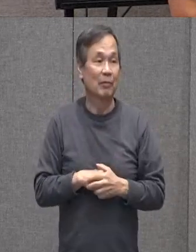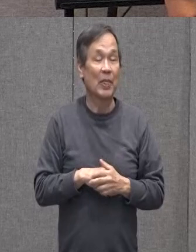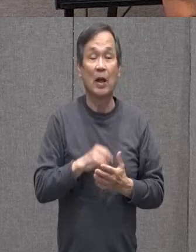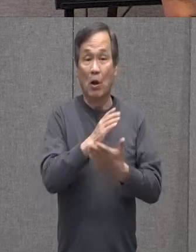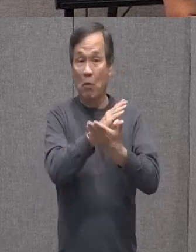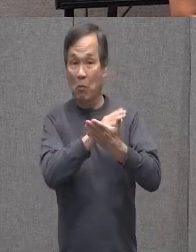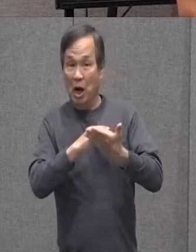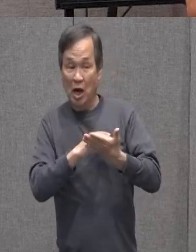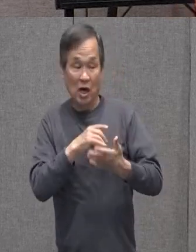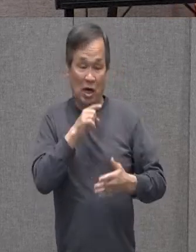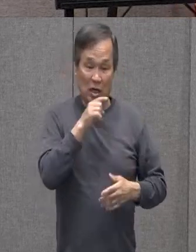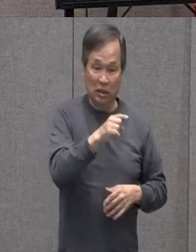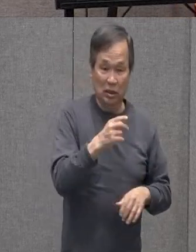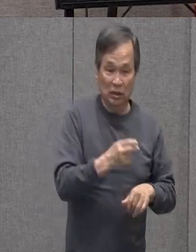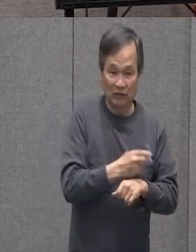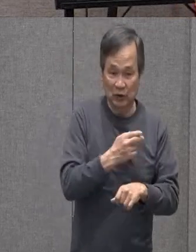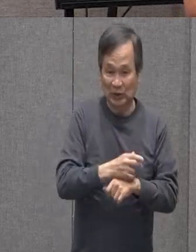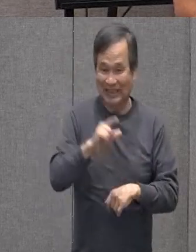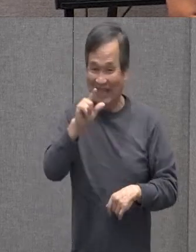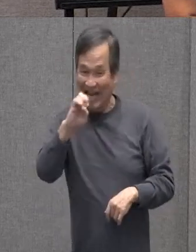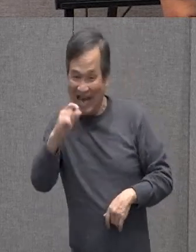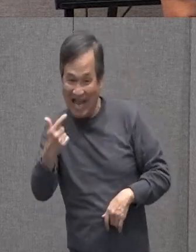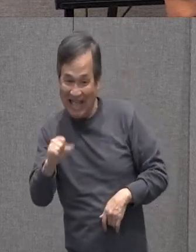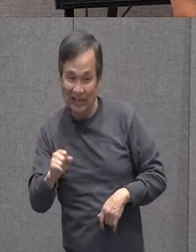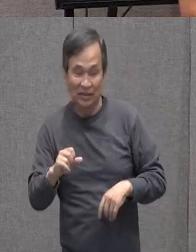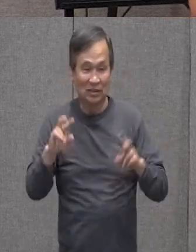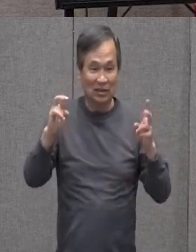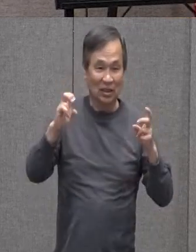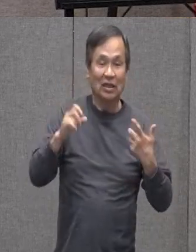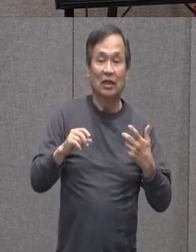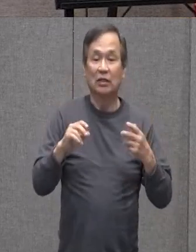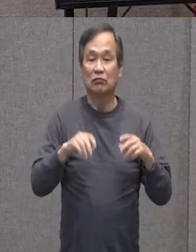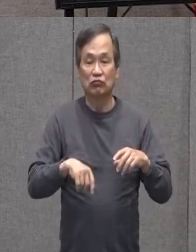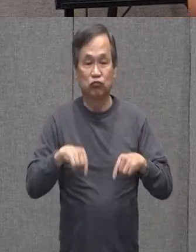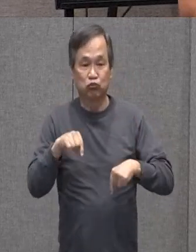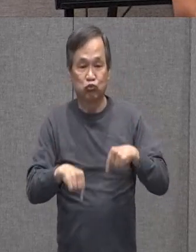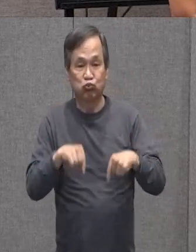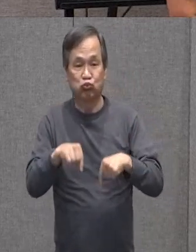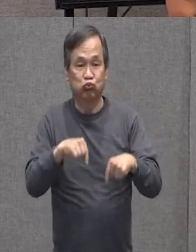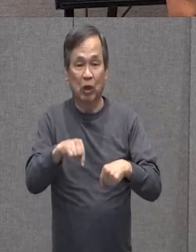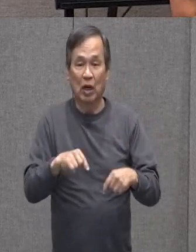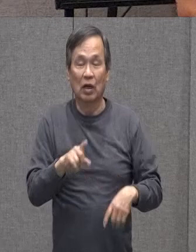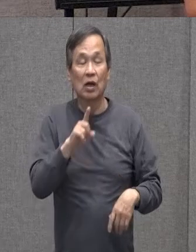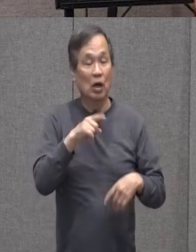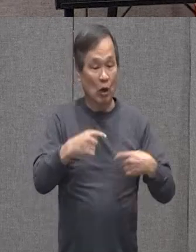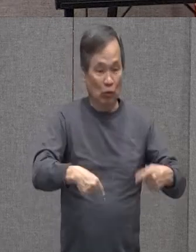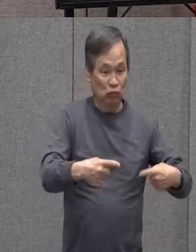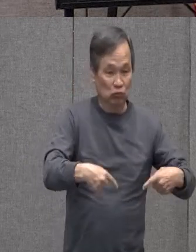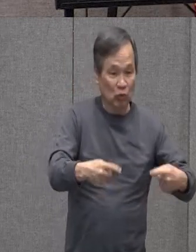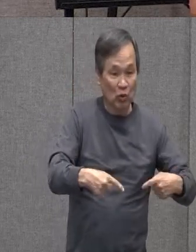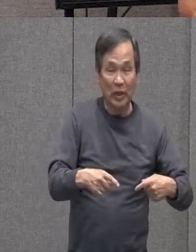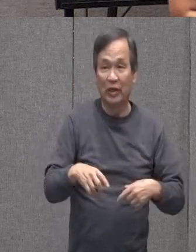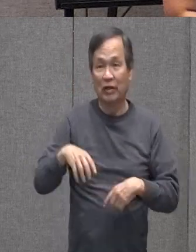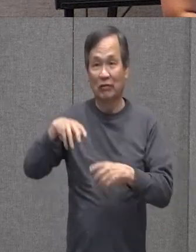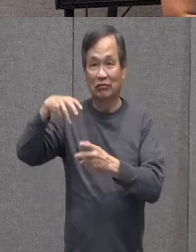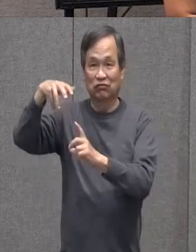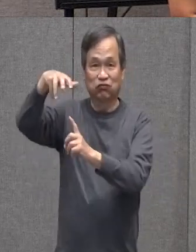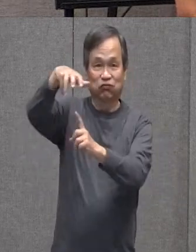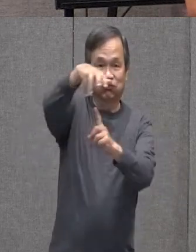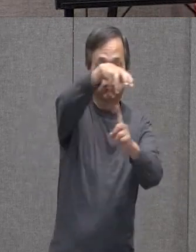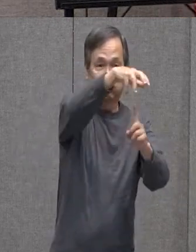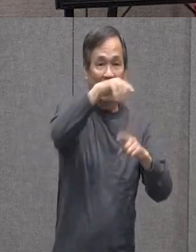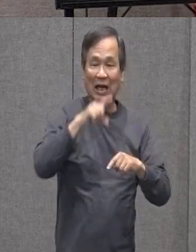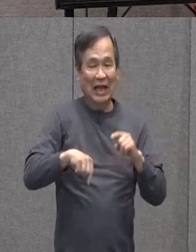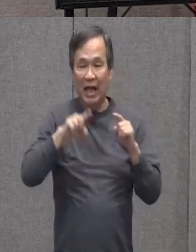Part of the benefit of legged mobility is going to spaces that wheeled robots and drones cannot go,